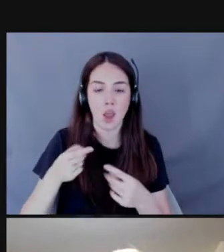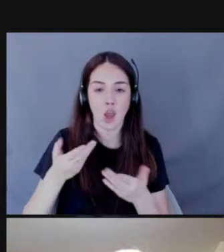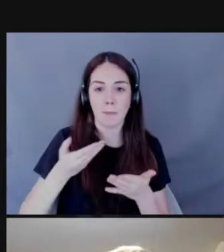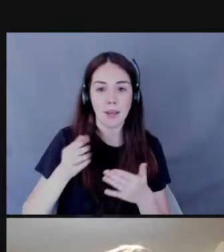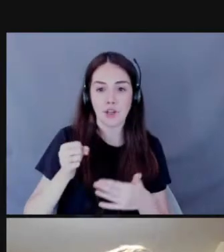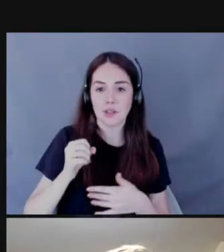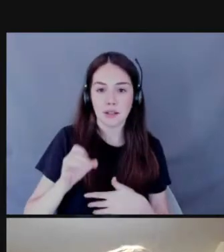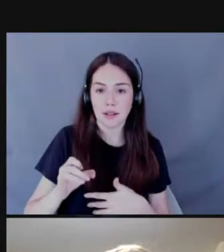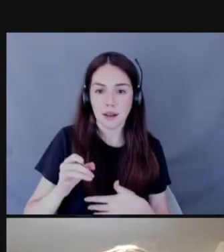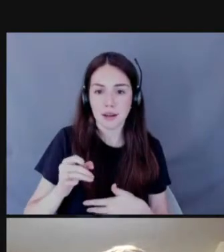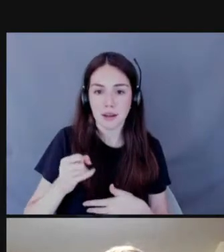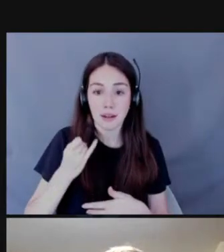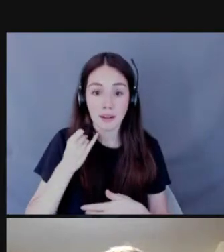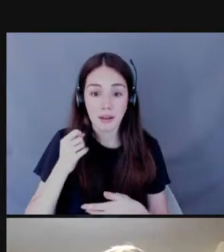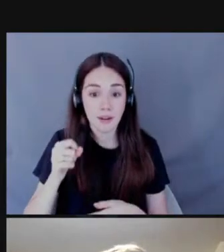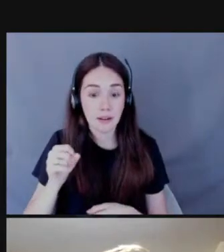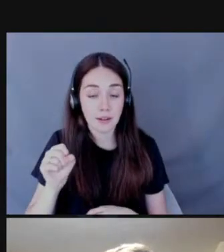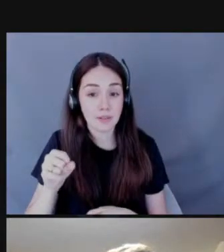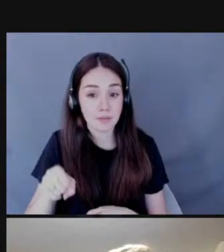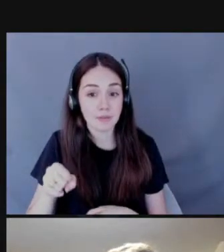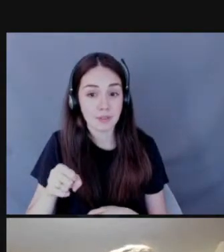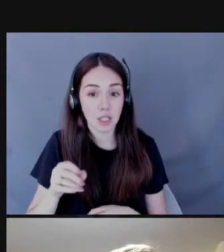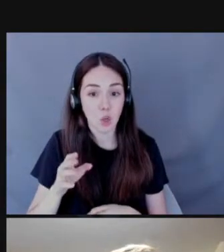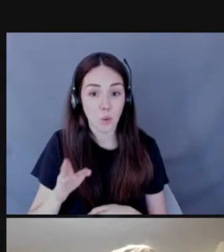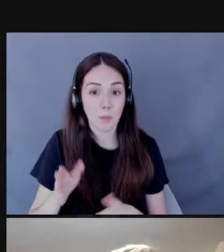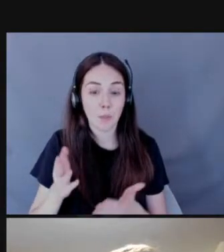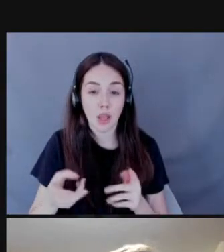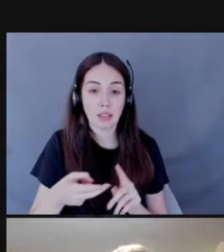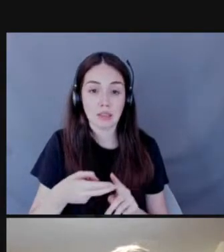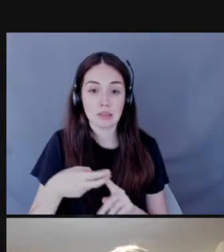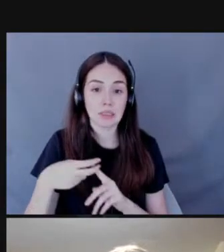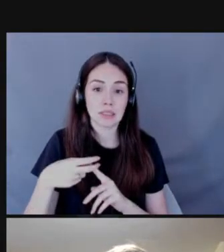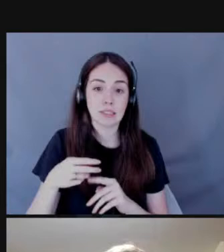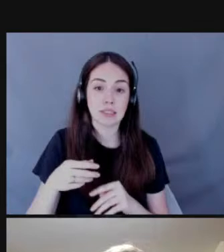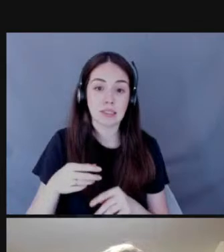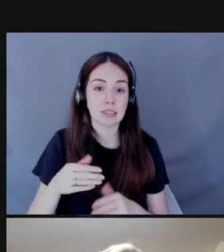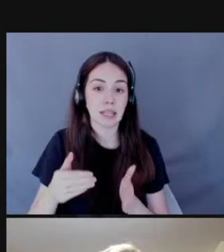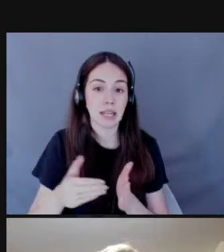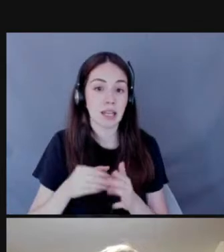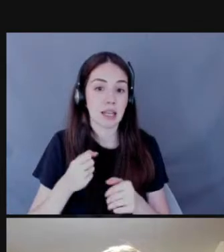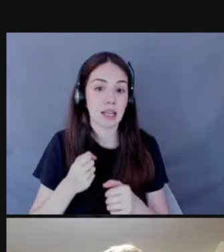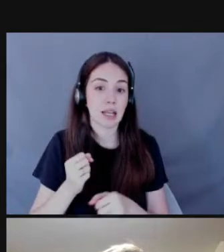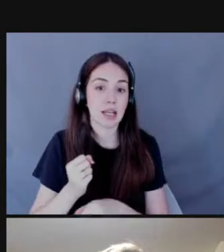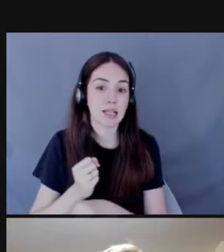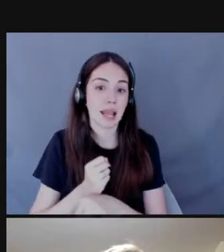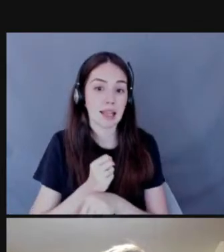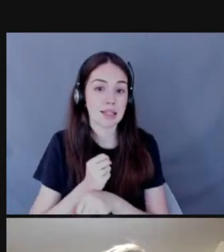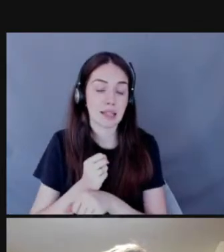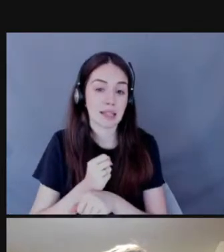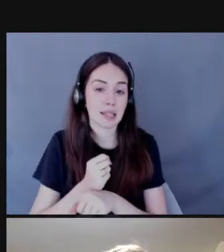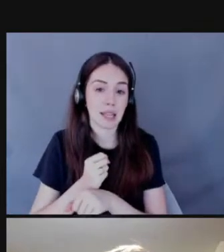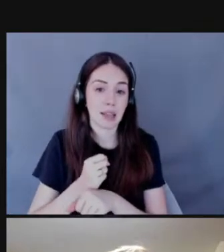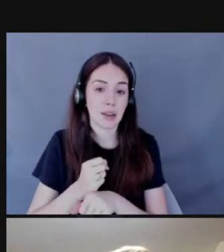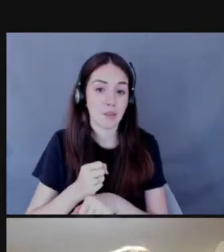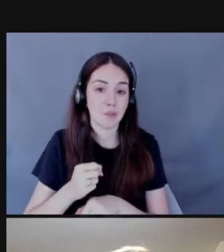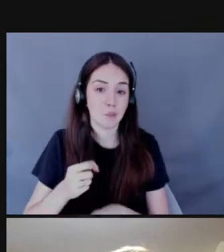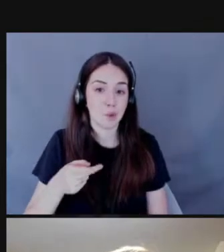were, they'd be trafficking anti-slavery propaganda. And I found that to be such a